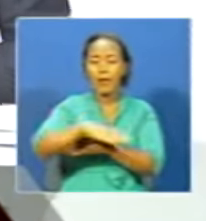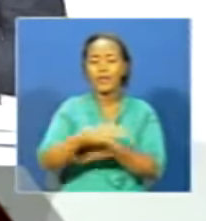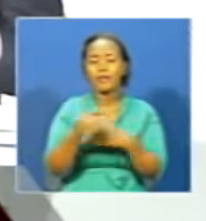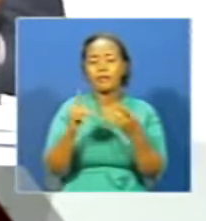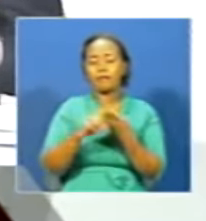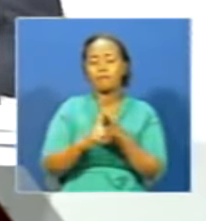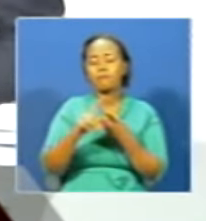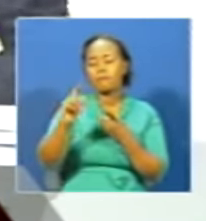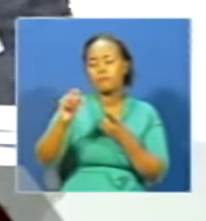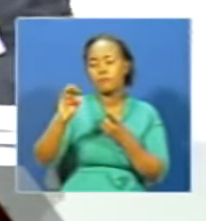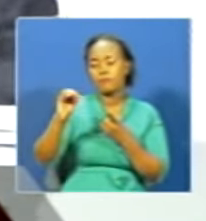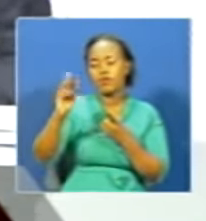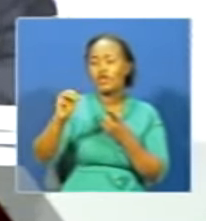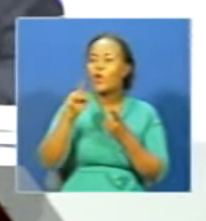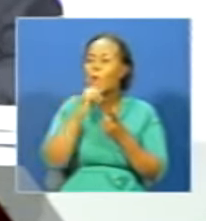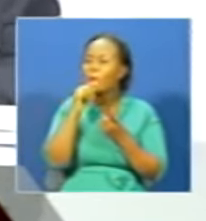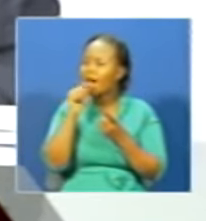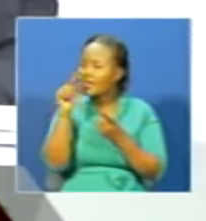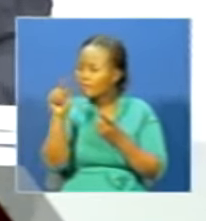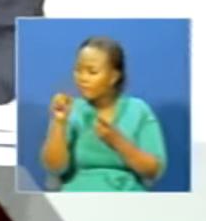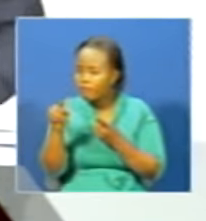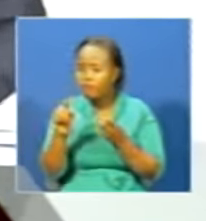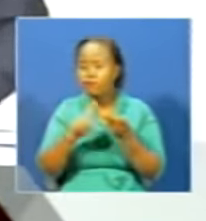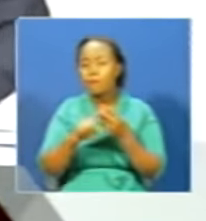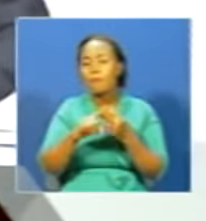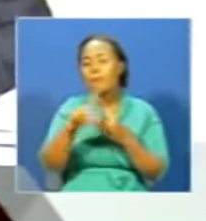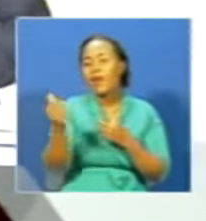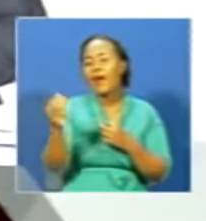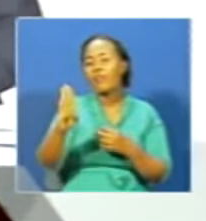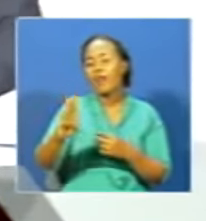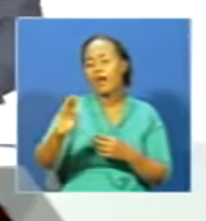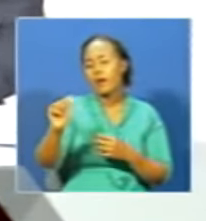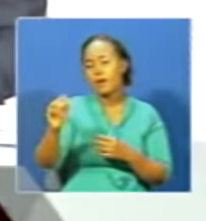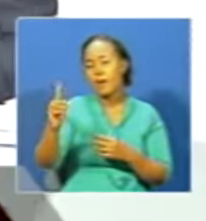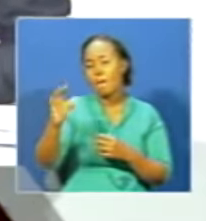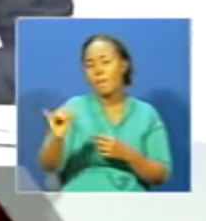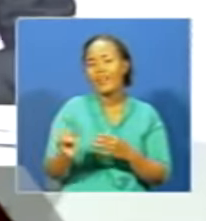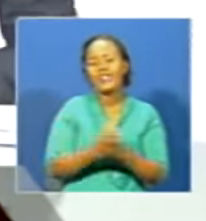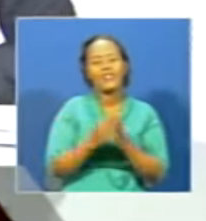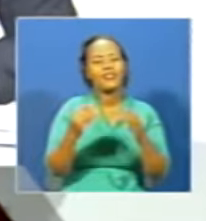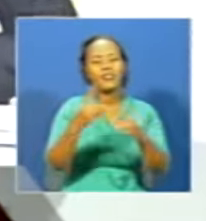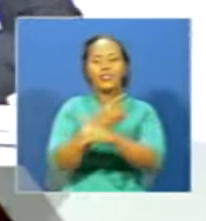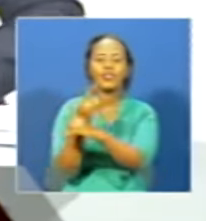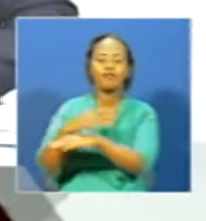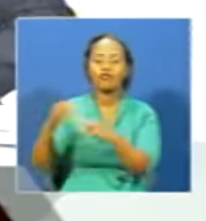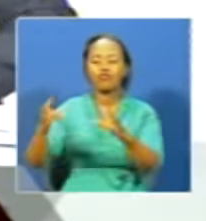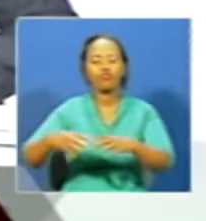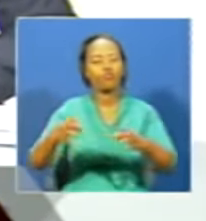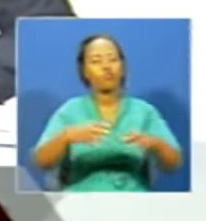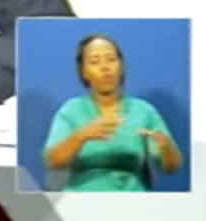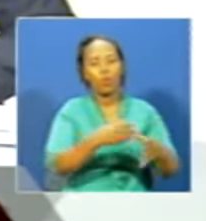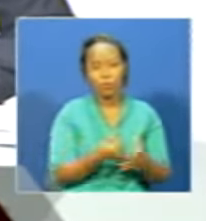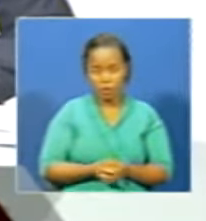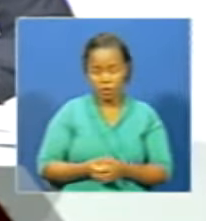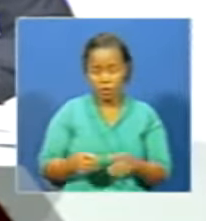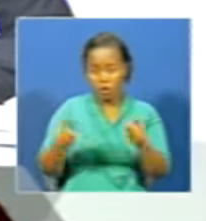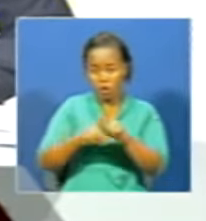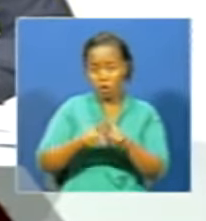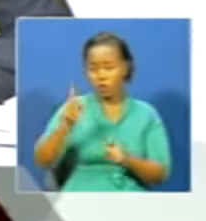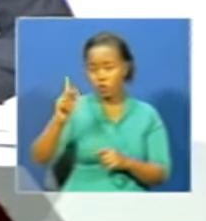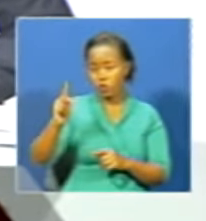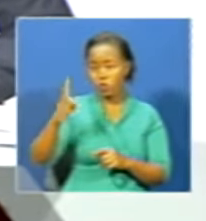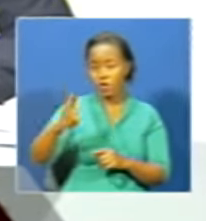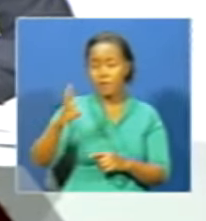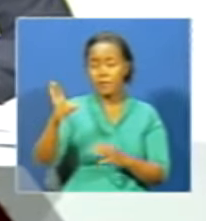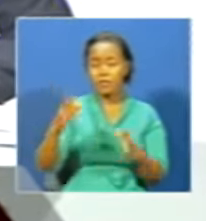Mboya, Buddy Musin, and Pauline Shego. Well, that's right. KBC is tonight also rebranding its Radio Taifa